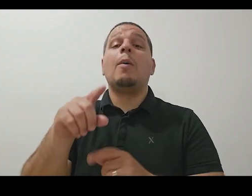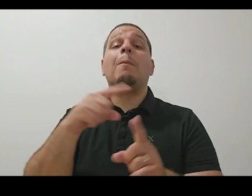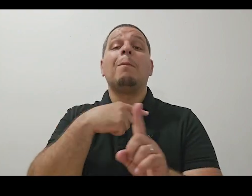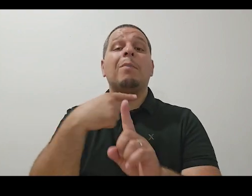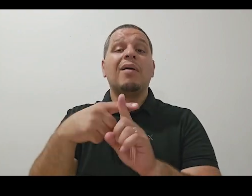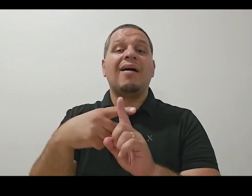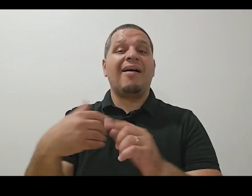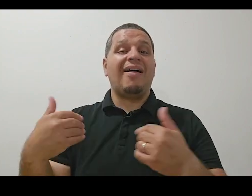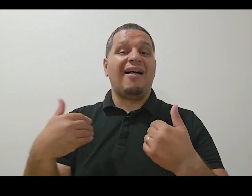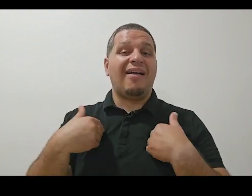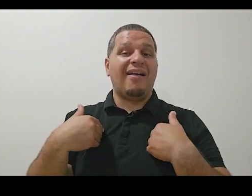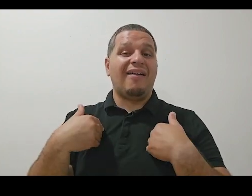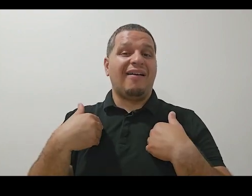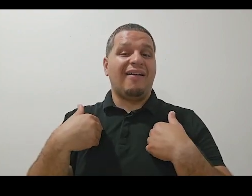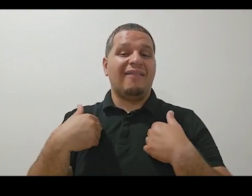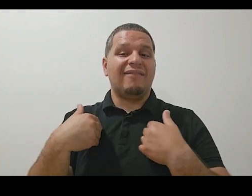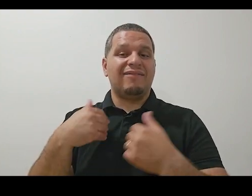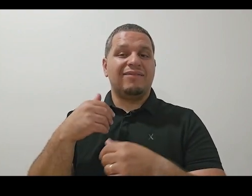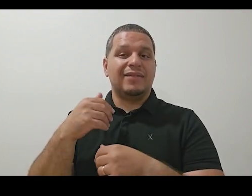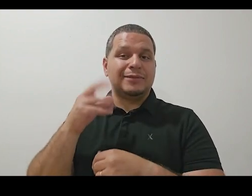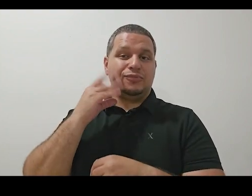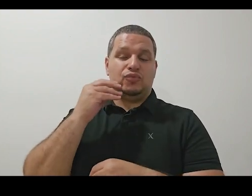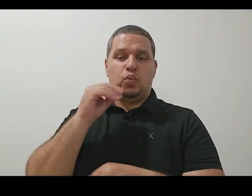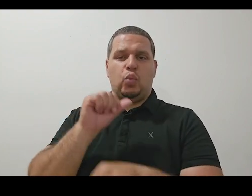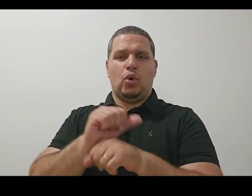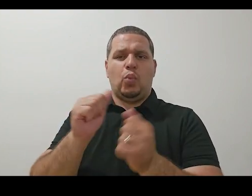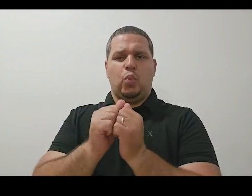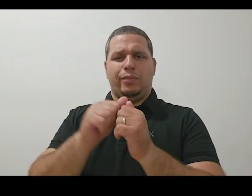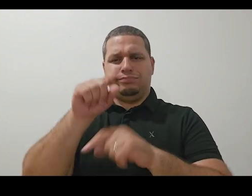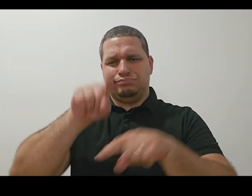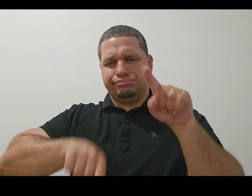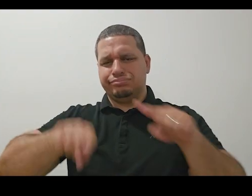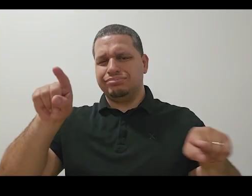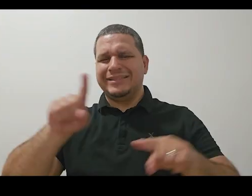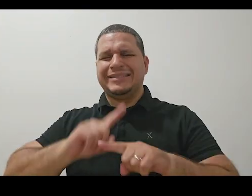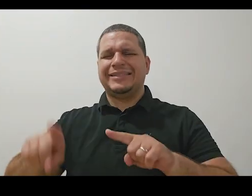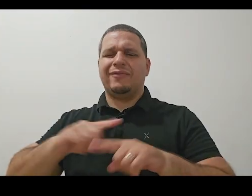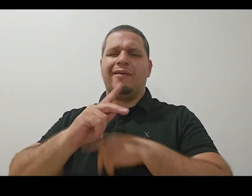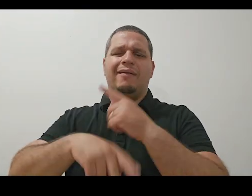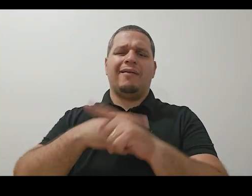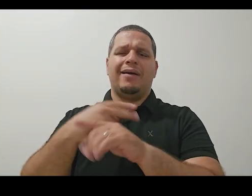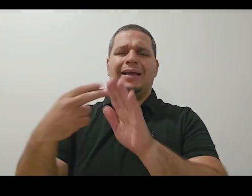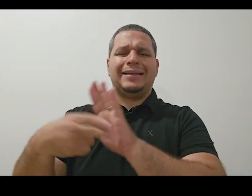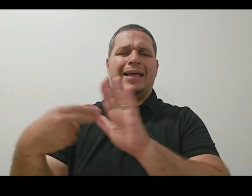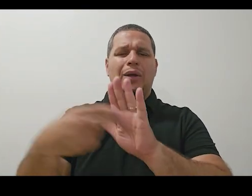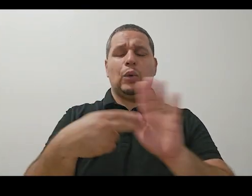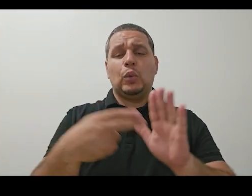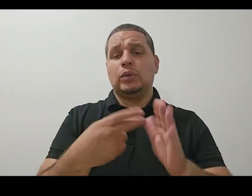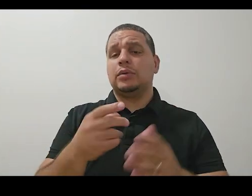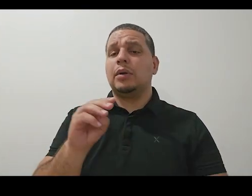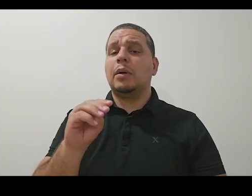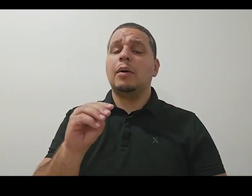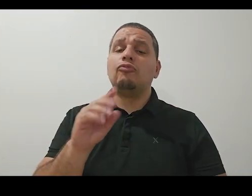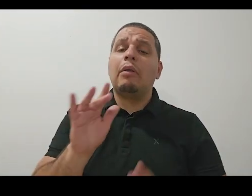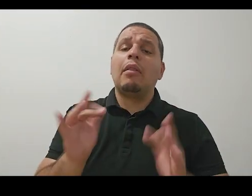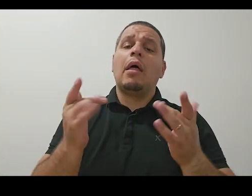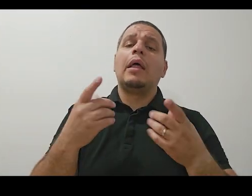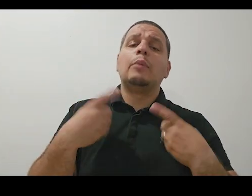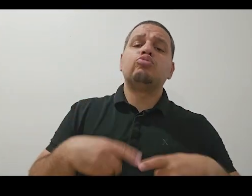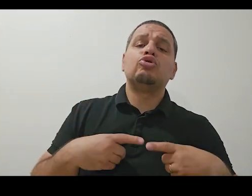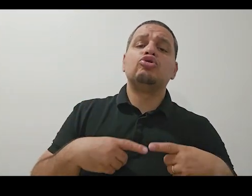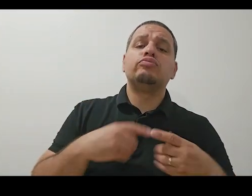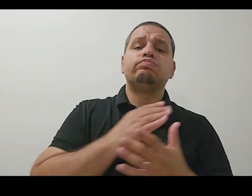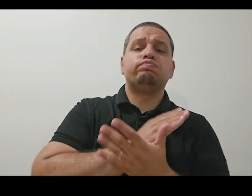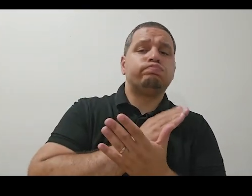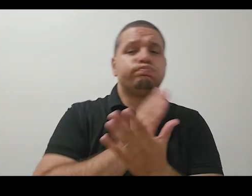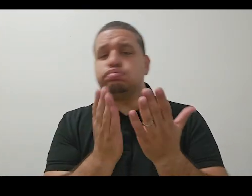of working with a wide range of diagnoses. They range from, let's say, mild depression to very